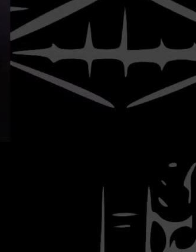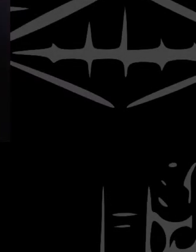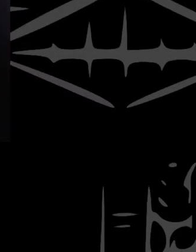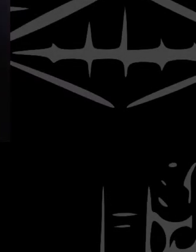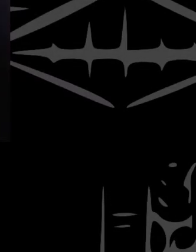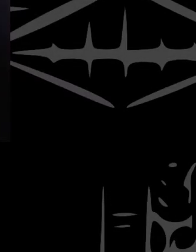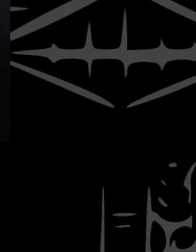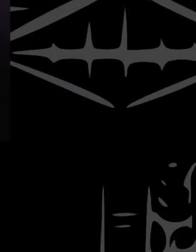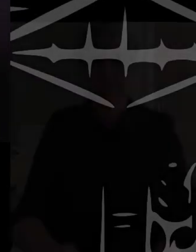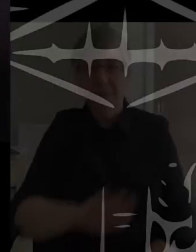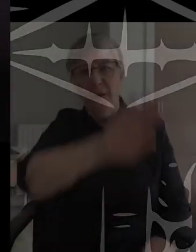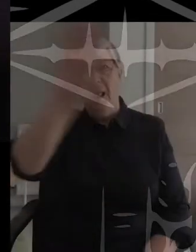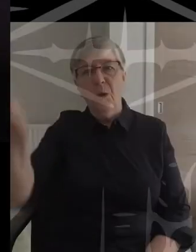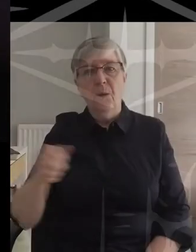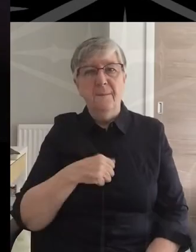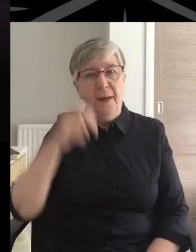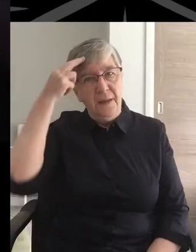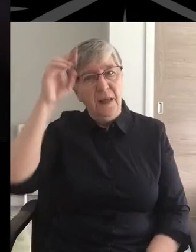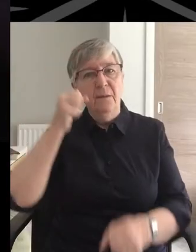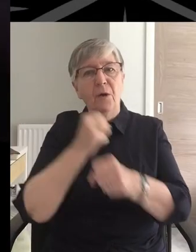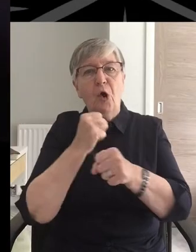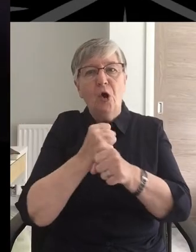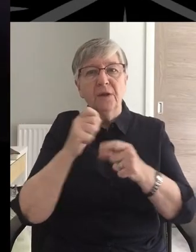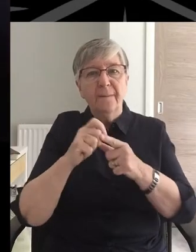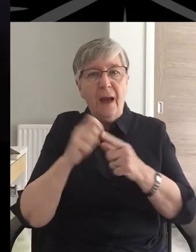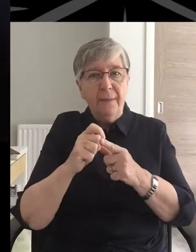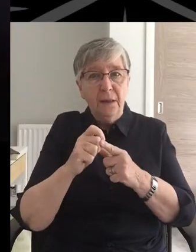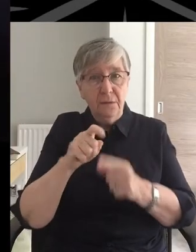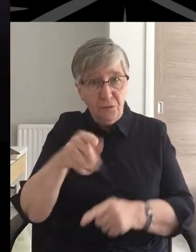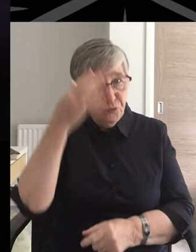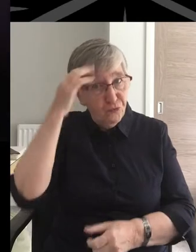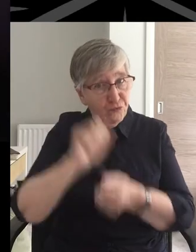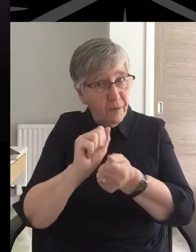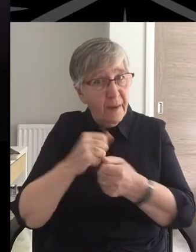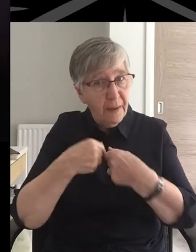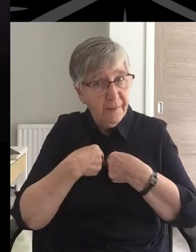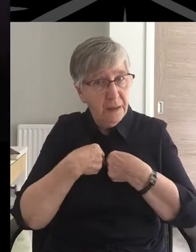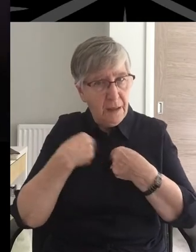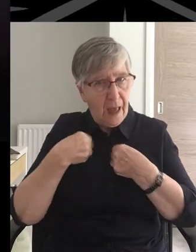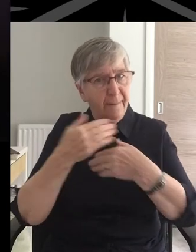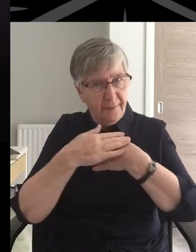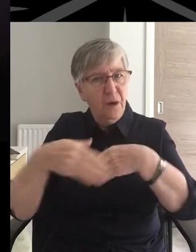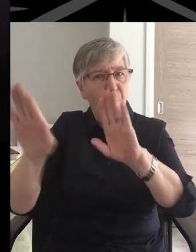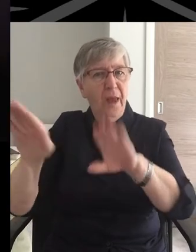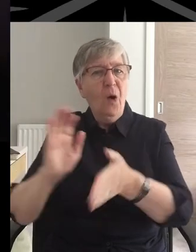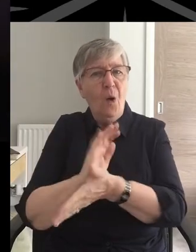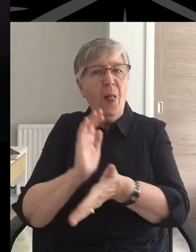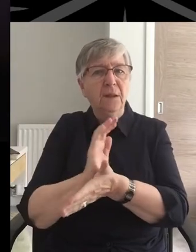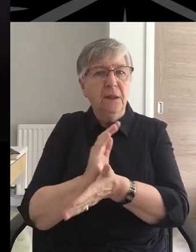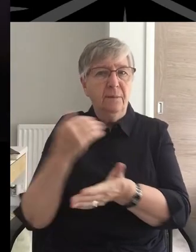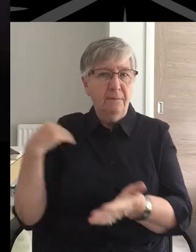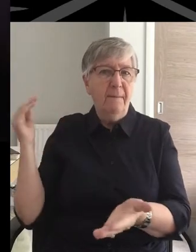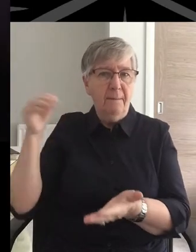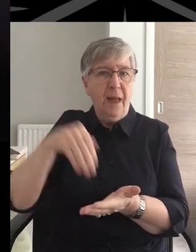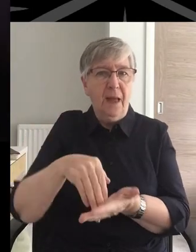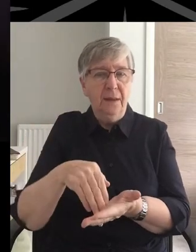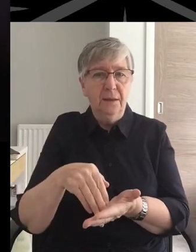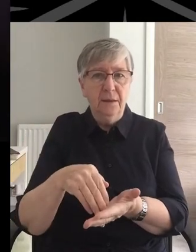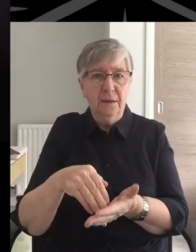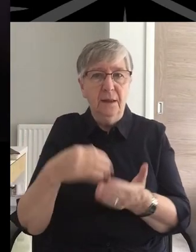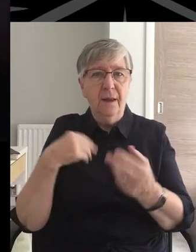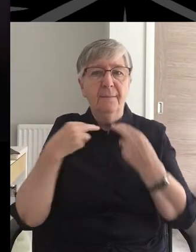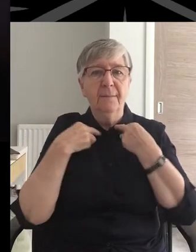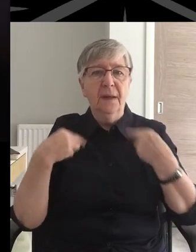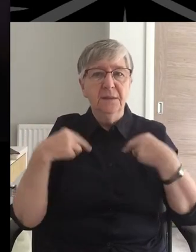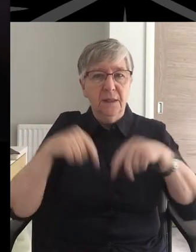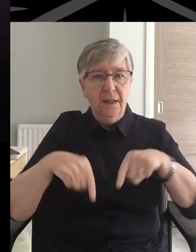Well, hello, my name's Gordon Palmer. Some of you might remember me from the time before I was on holiday. Minister here at Claremont